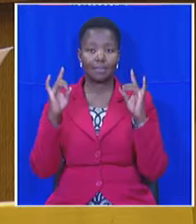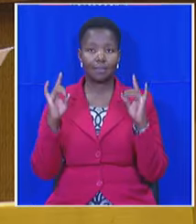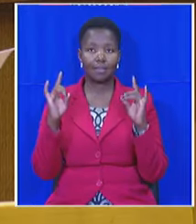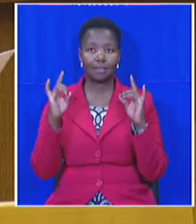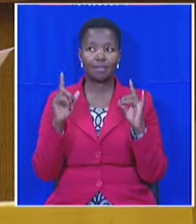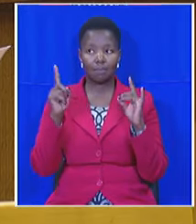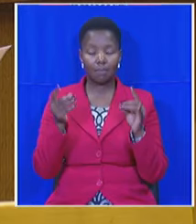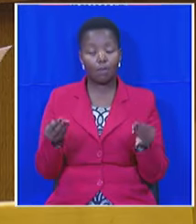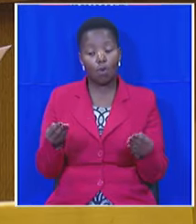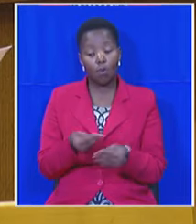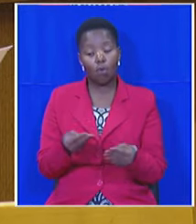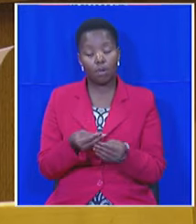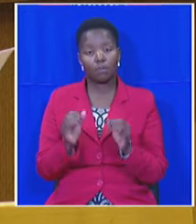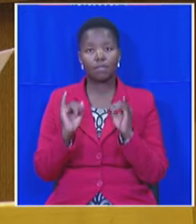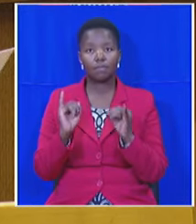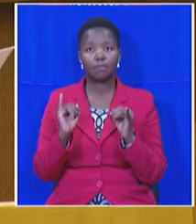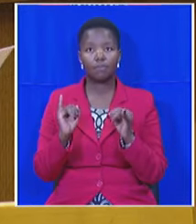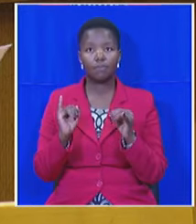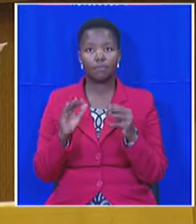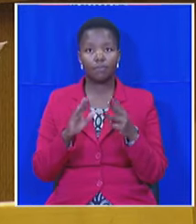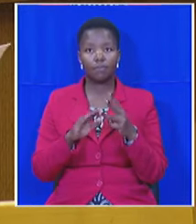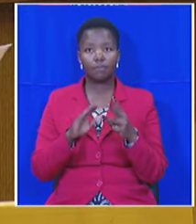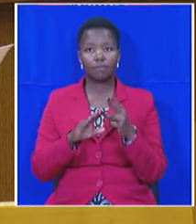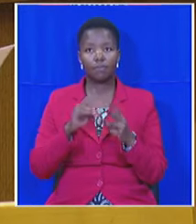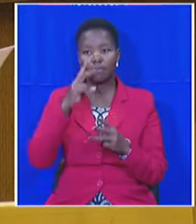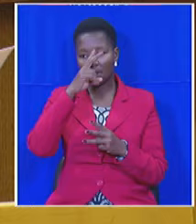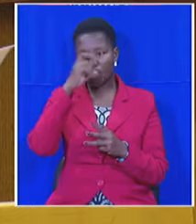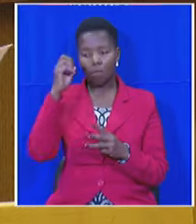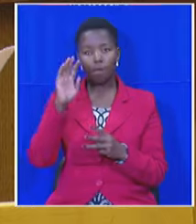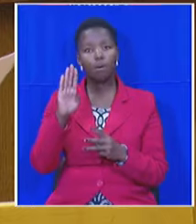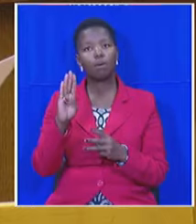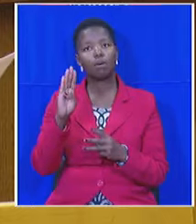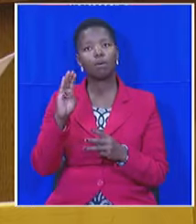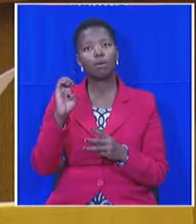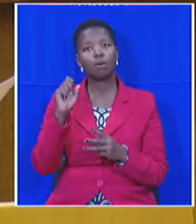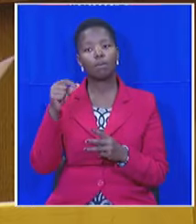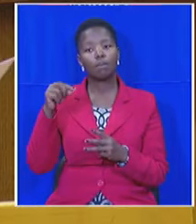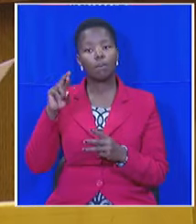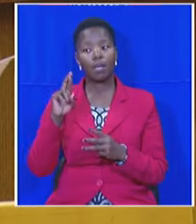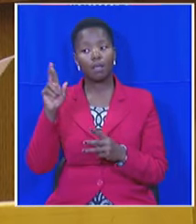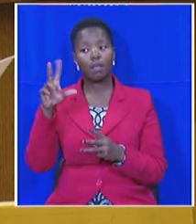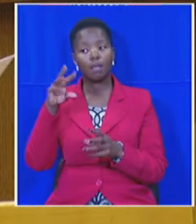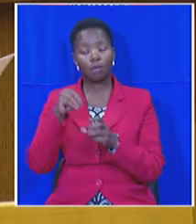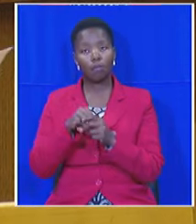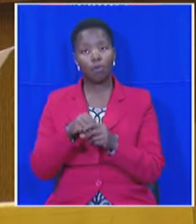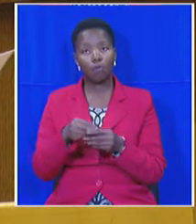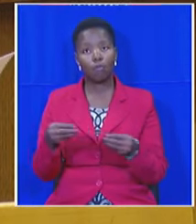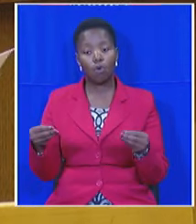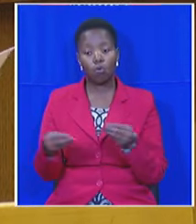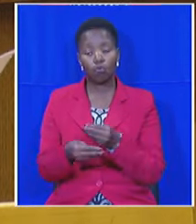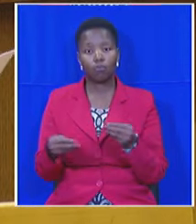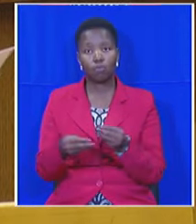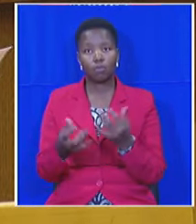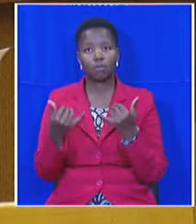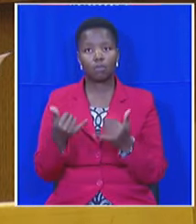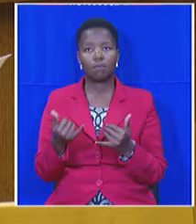again. Let me talk about the Bloberg area with regard to the bus route. Corruption again. Now, can you